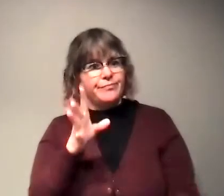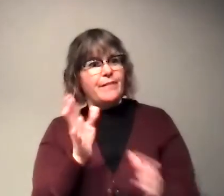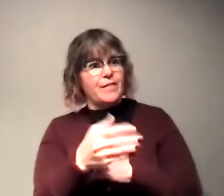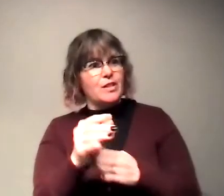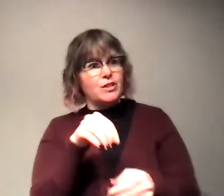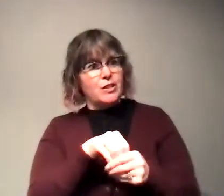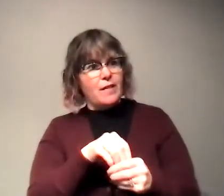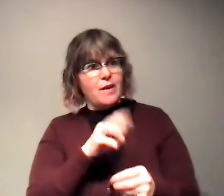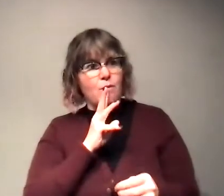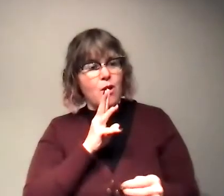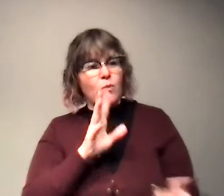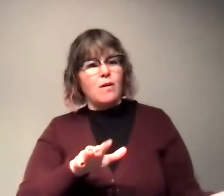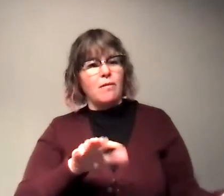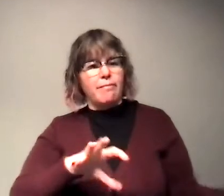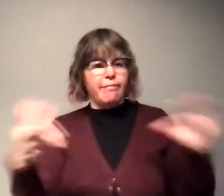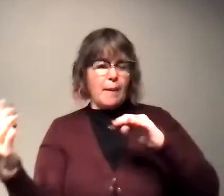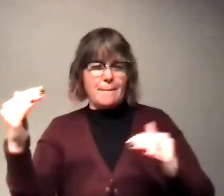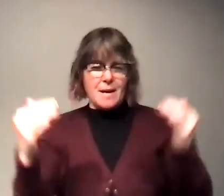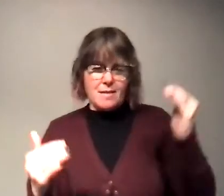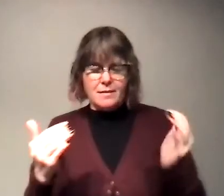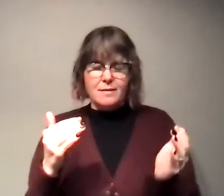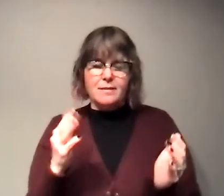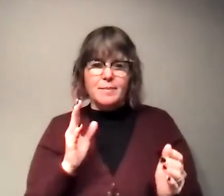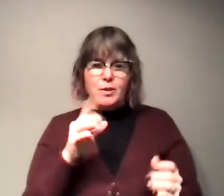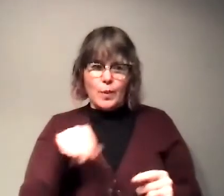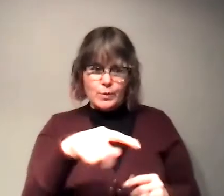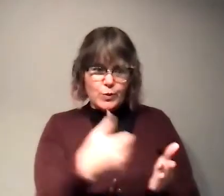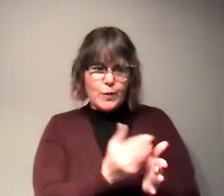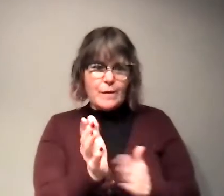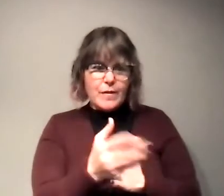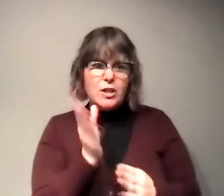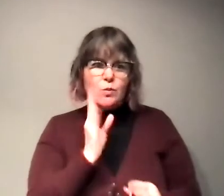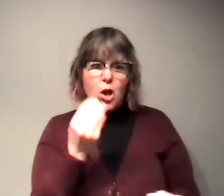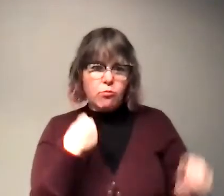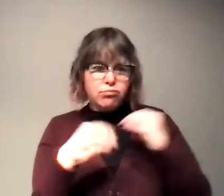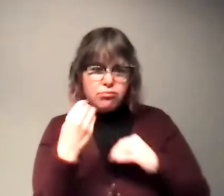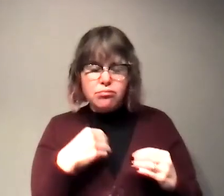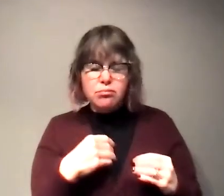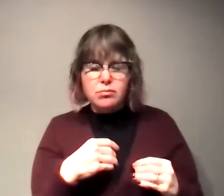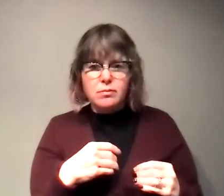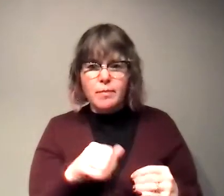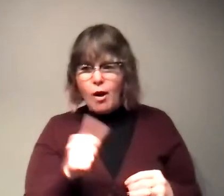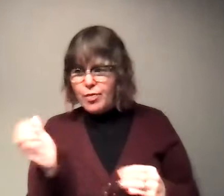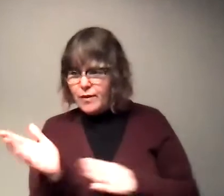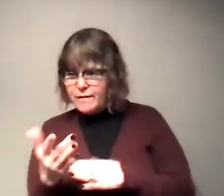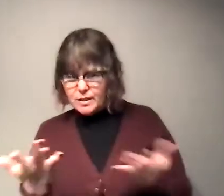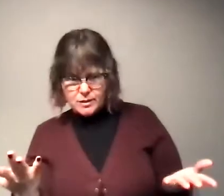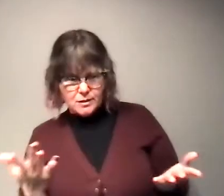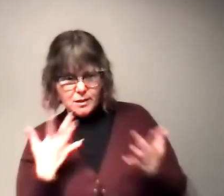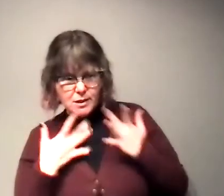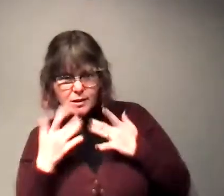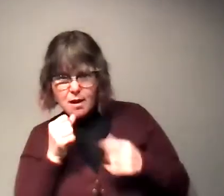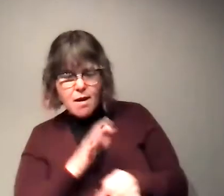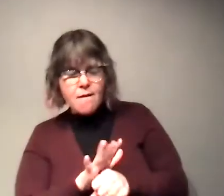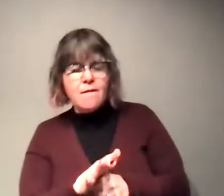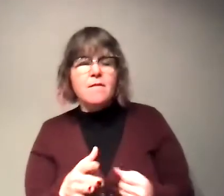in the ecosystem because they eat a lot of the food that the fish that were already there would have liked to eat. Mm-hmm. But other than that, I